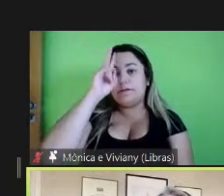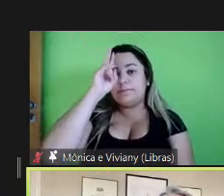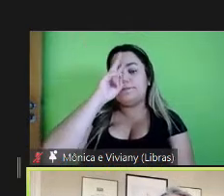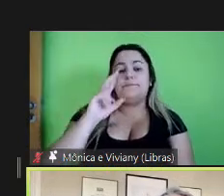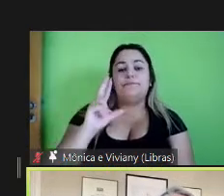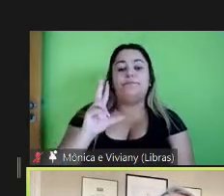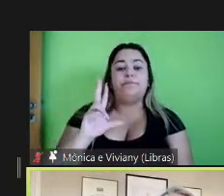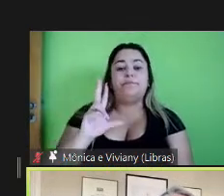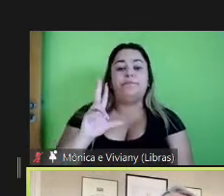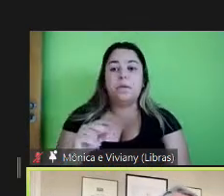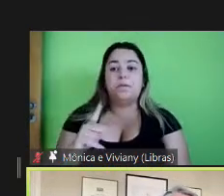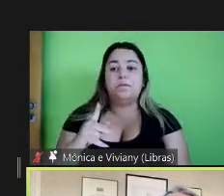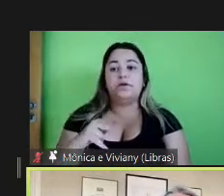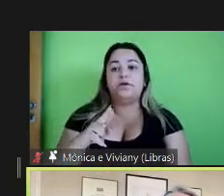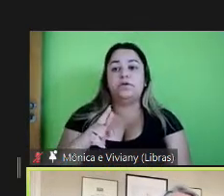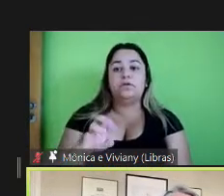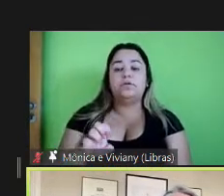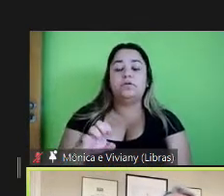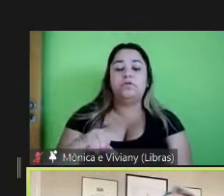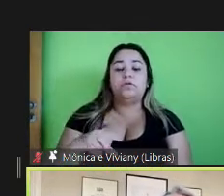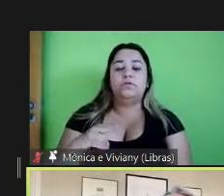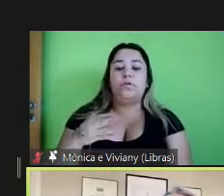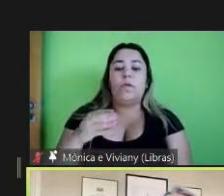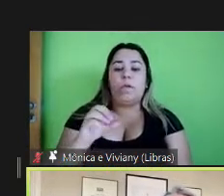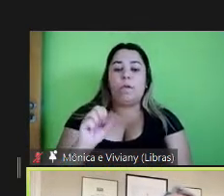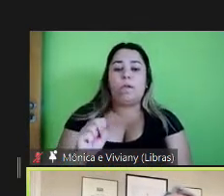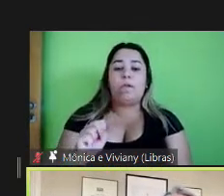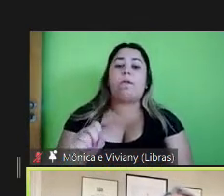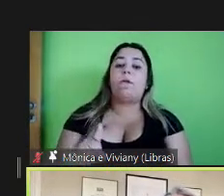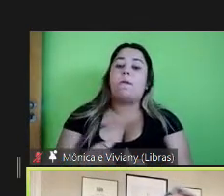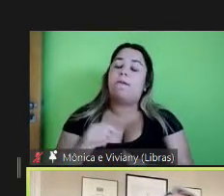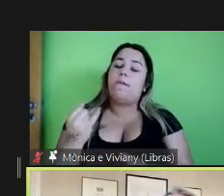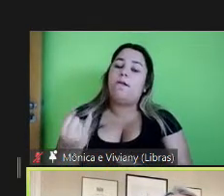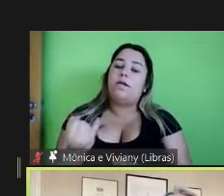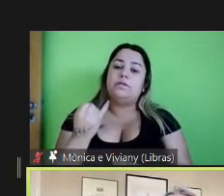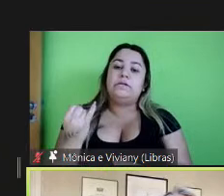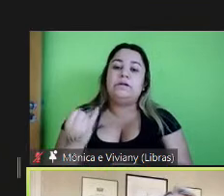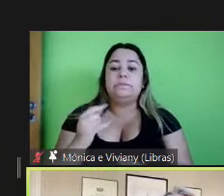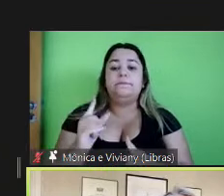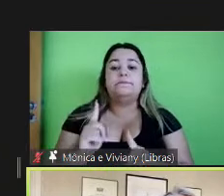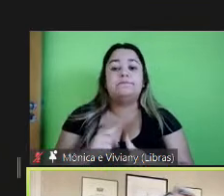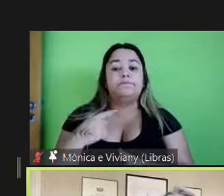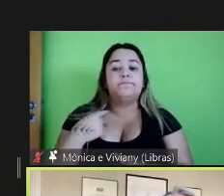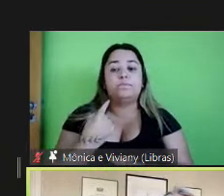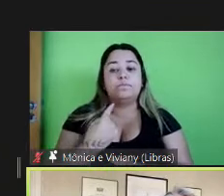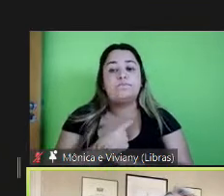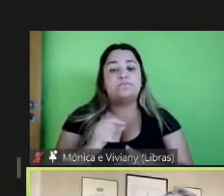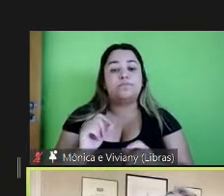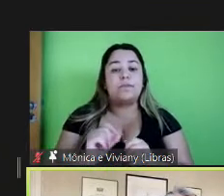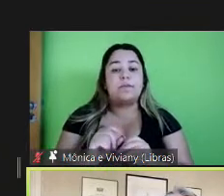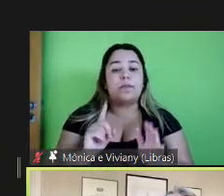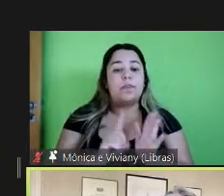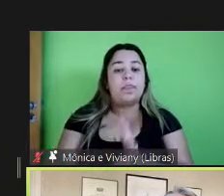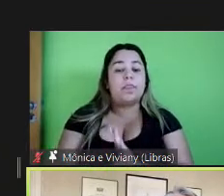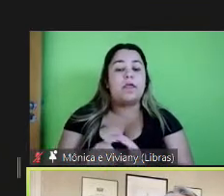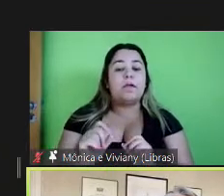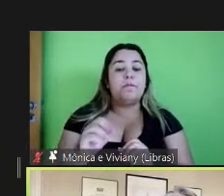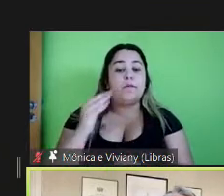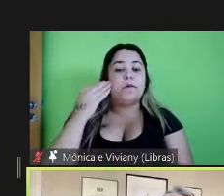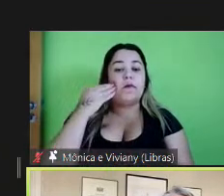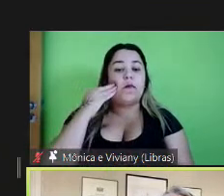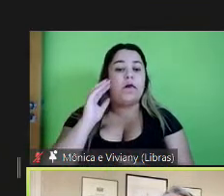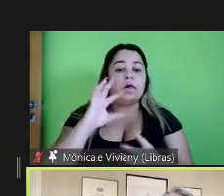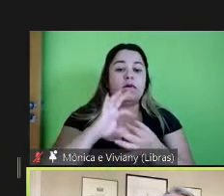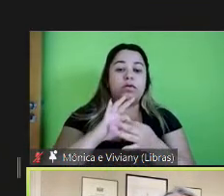but it's so important not to make assumptions. We need to ask questions in order to understand the patient's context. And if we